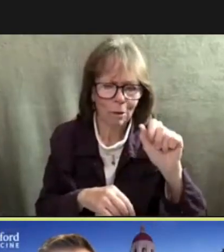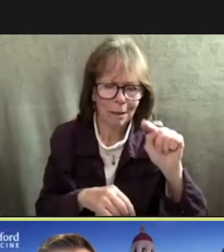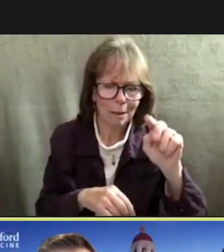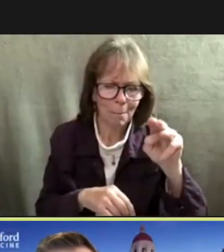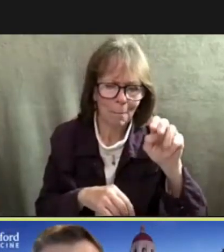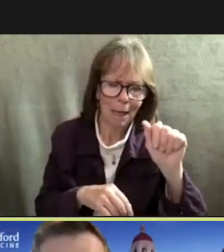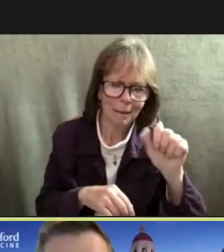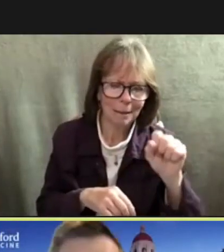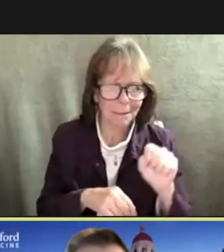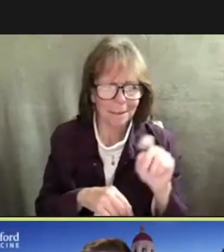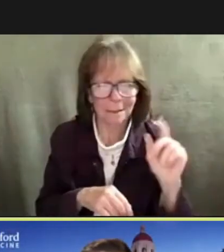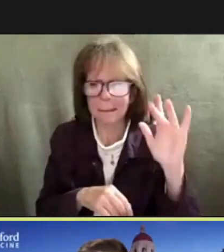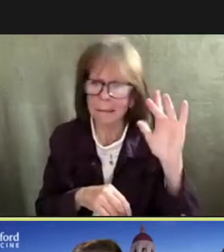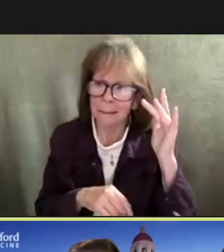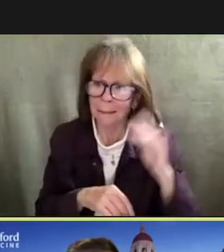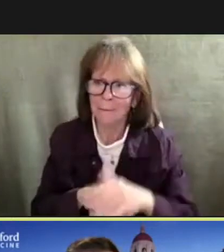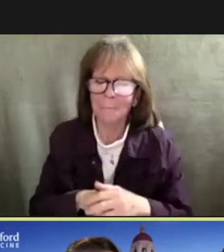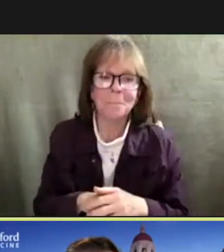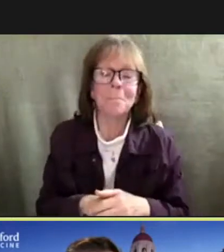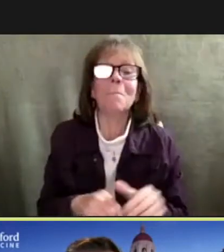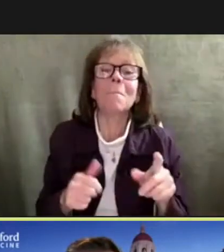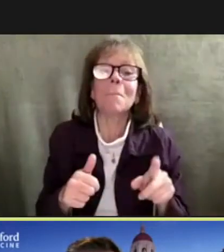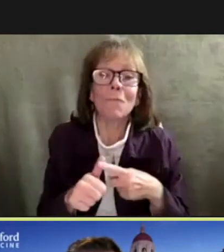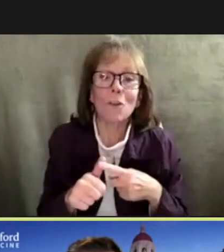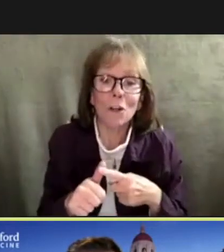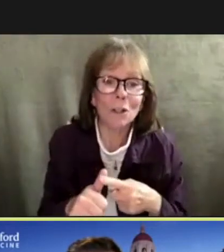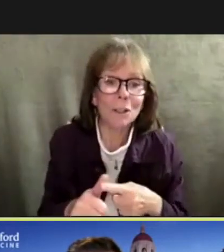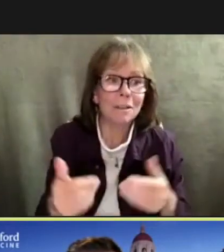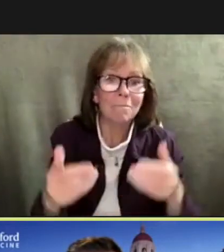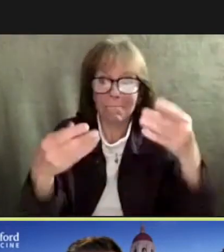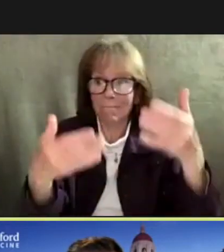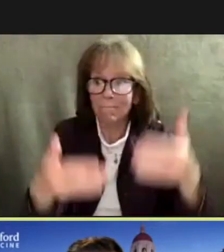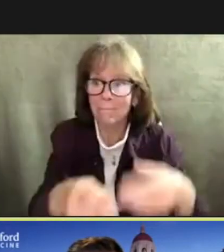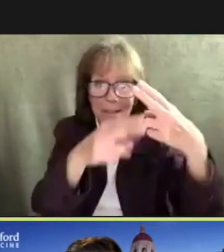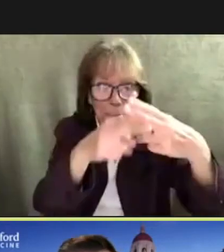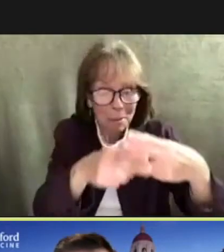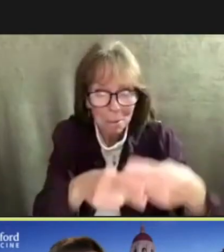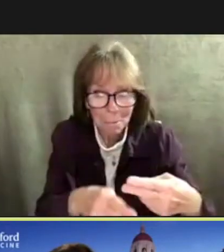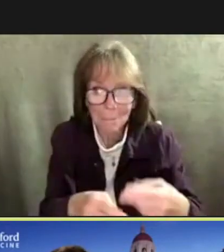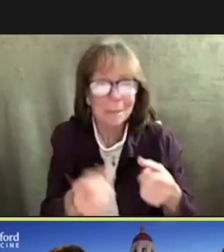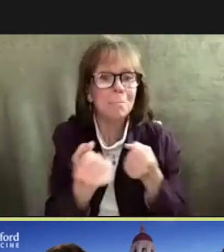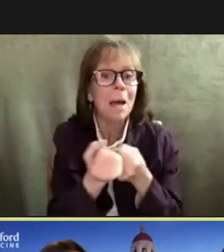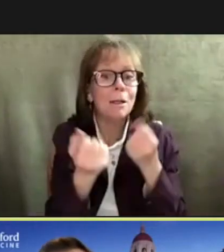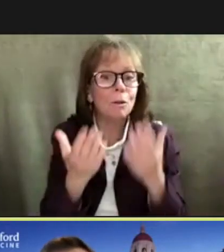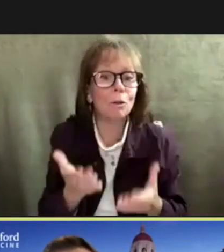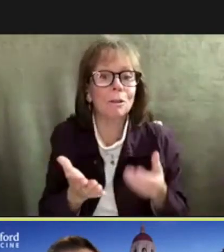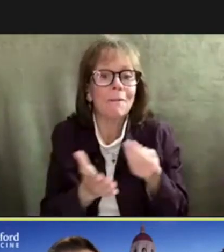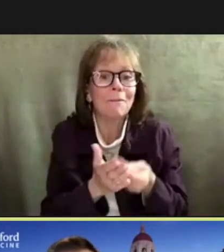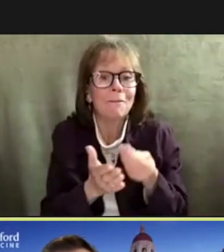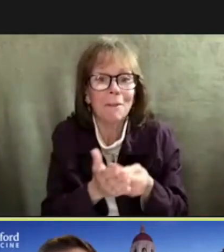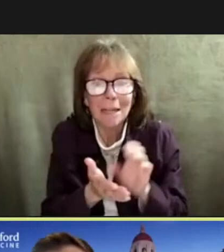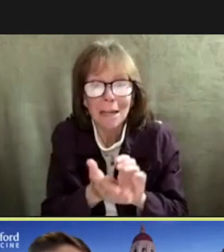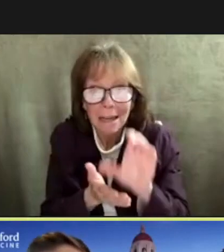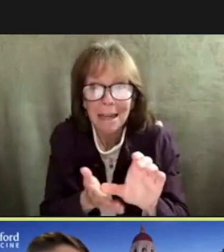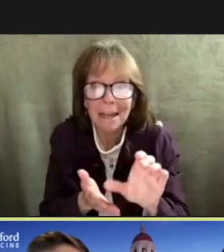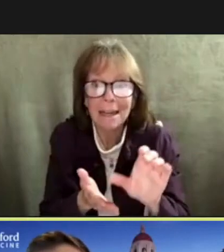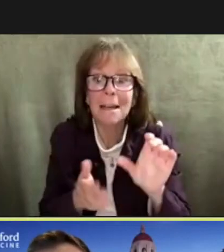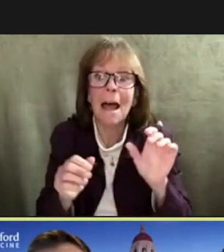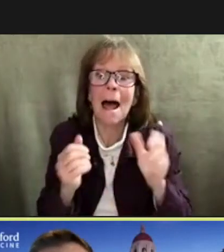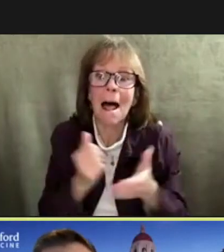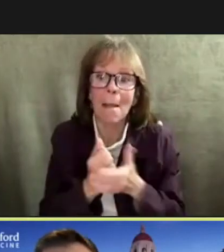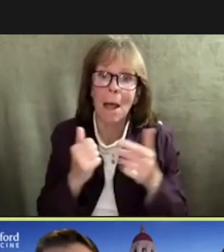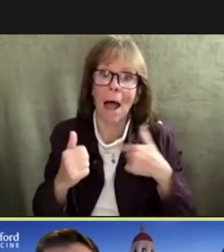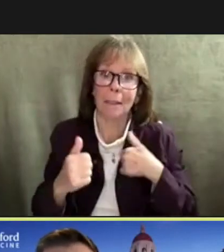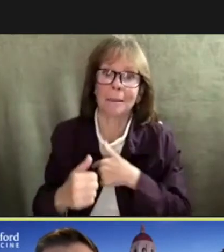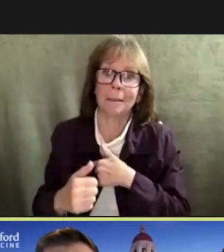All right, so first of all, thank you to all of our sponsors and funders who made this day possible. Very